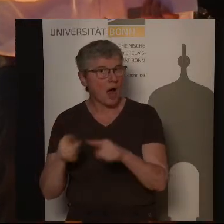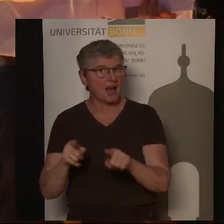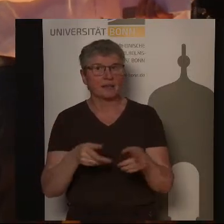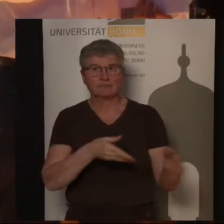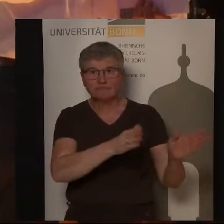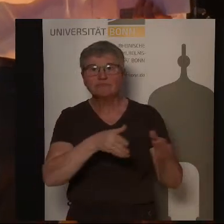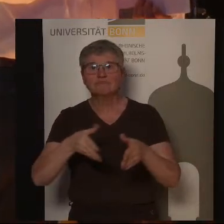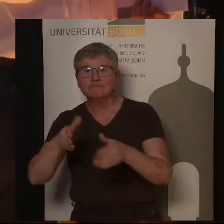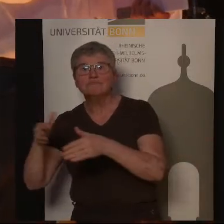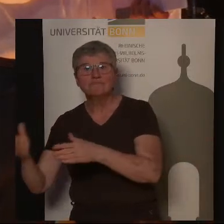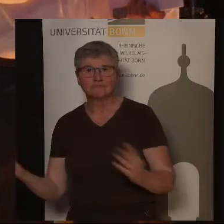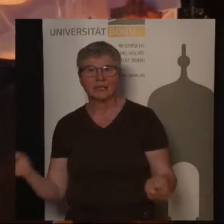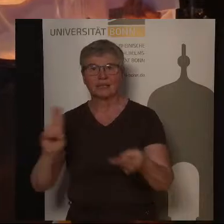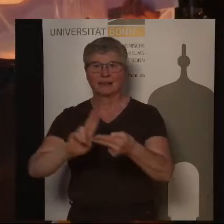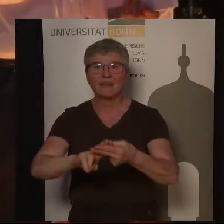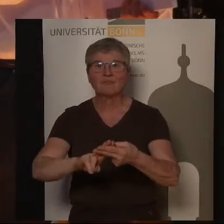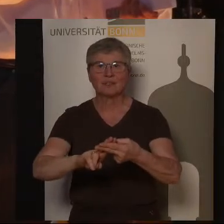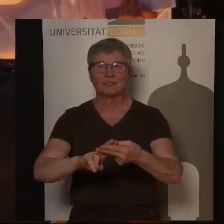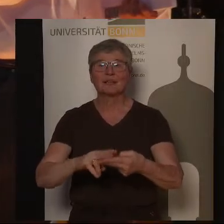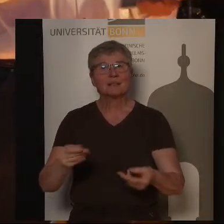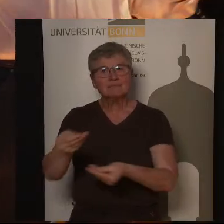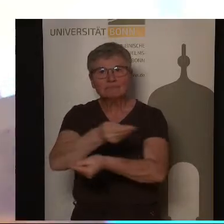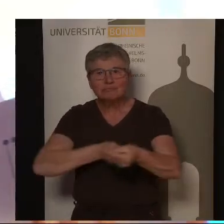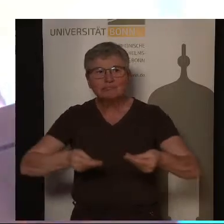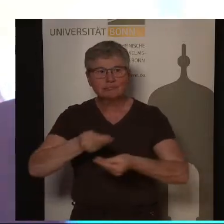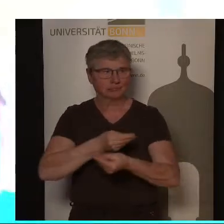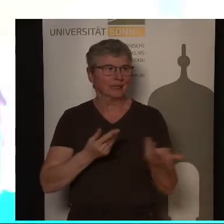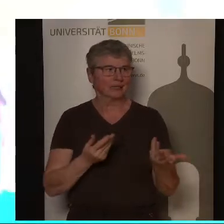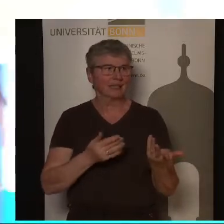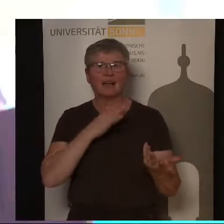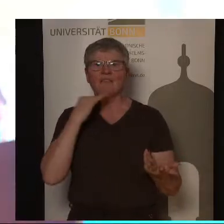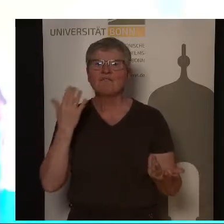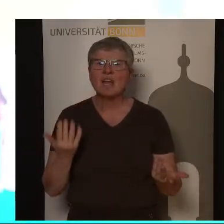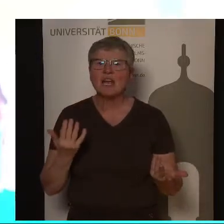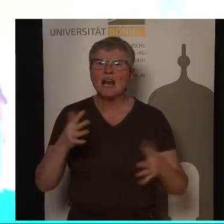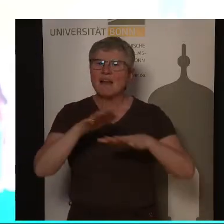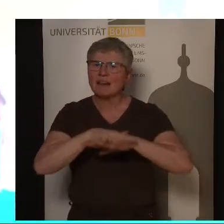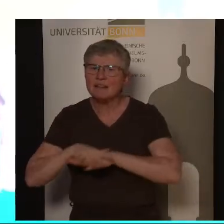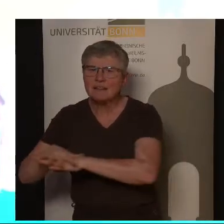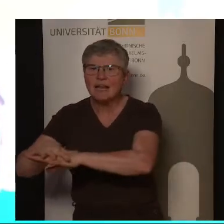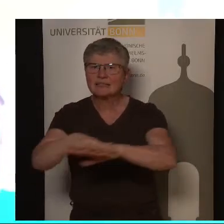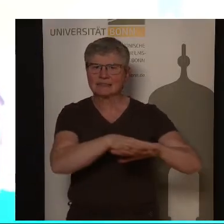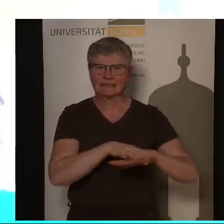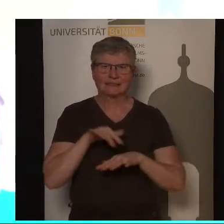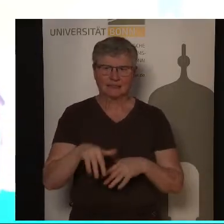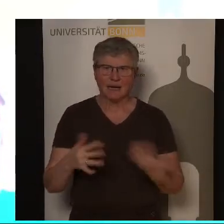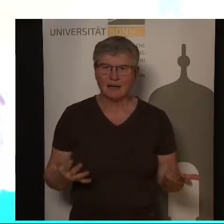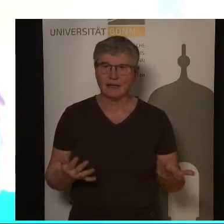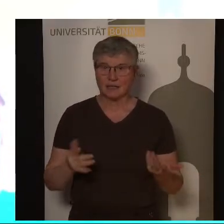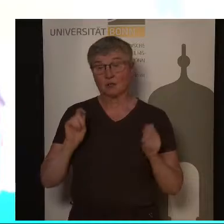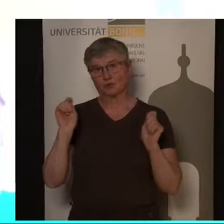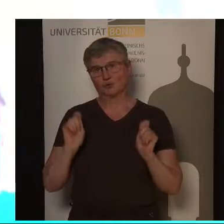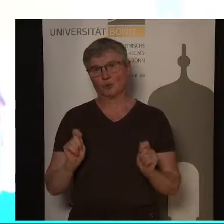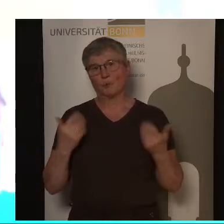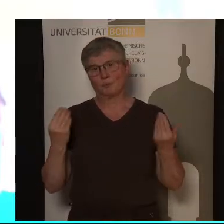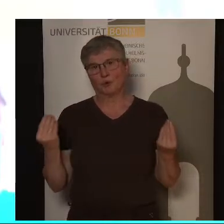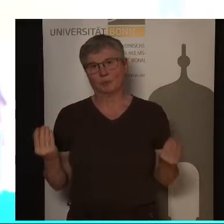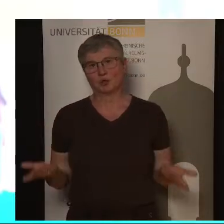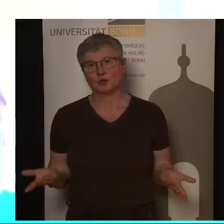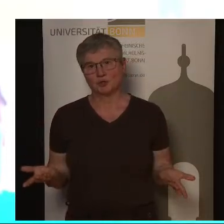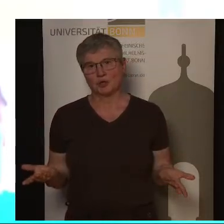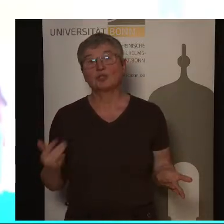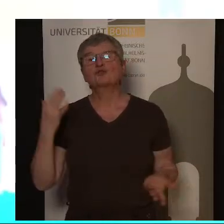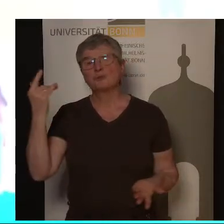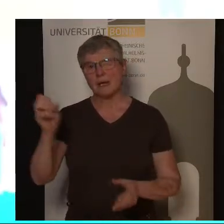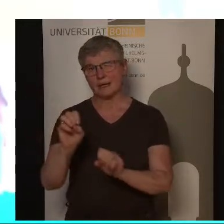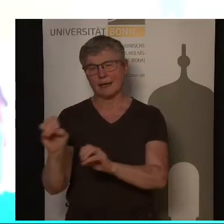degree programs, you get in touch with other students, also beyond your degree programs. We'll